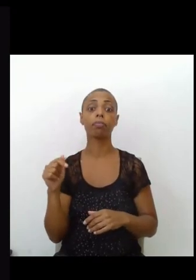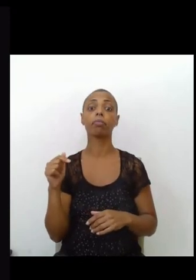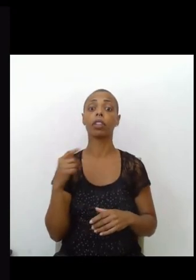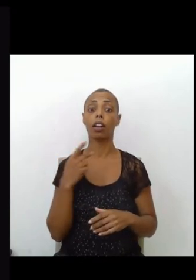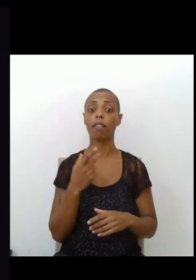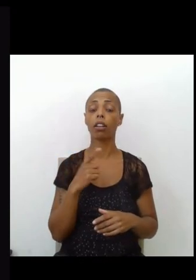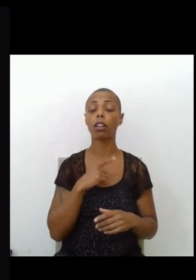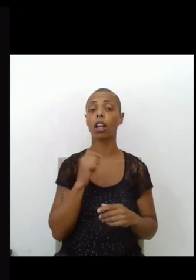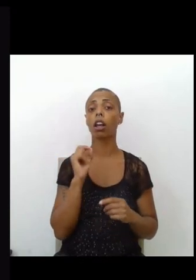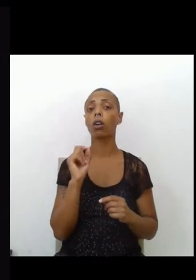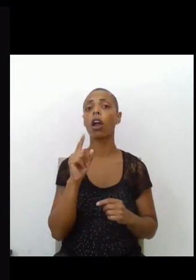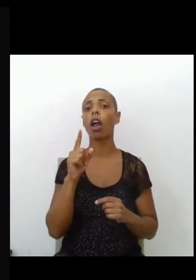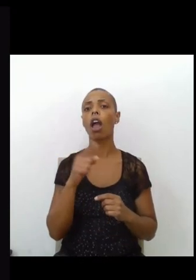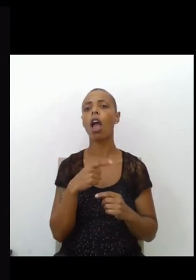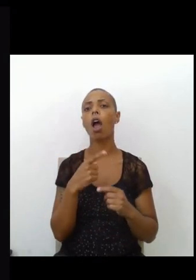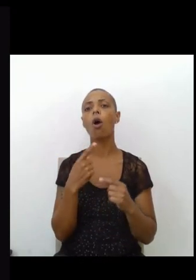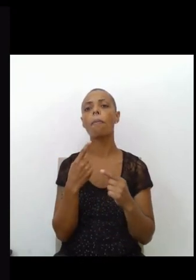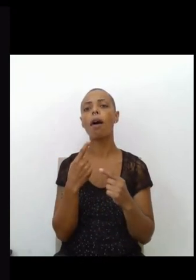non-tangible